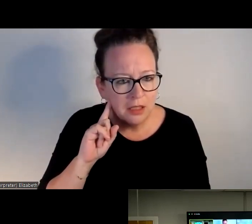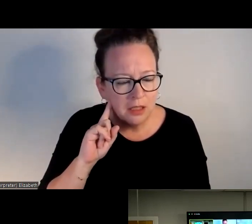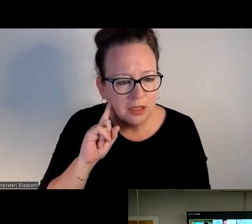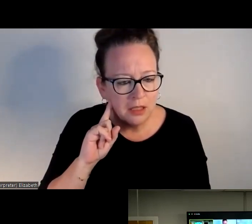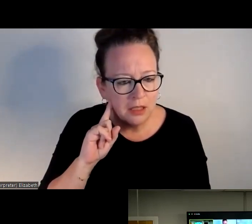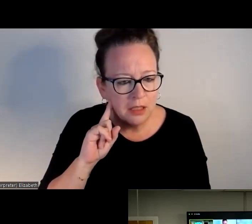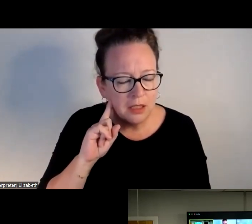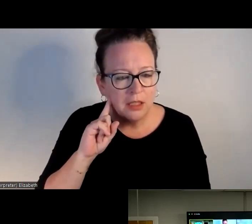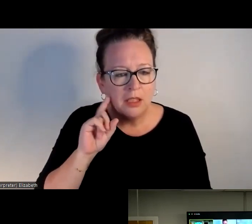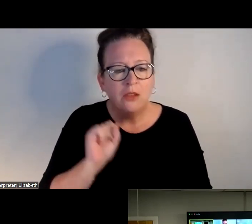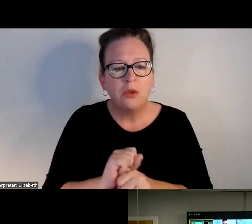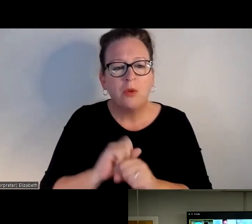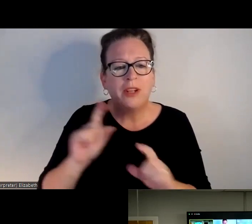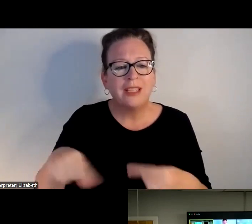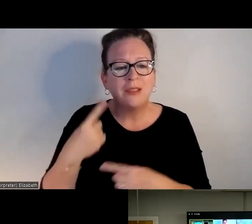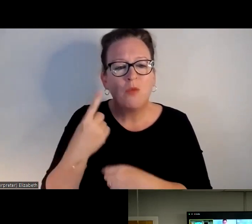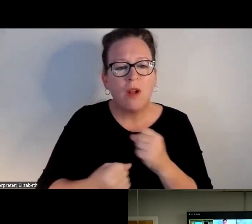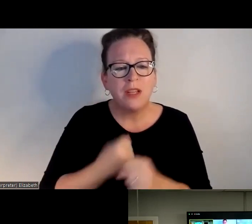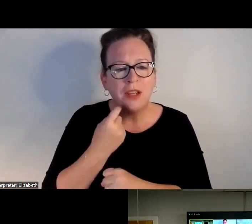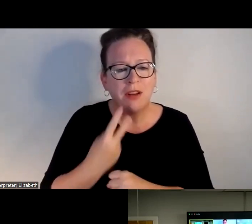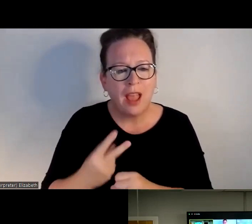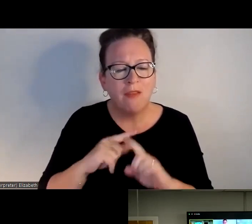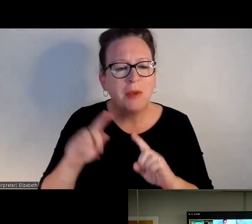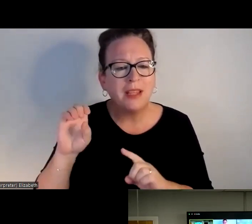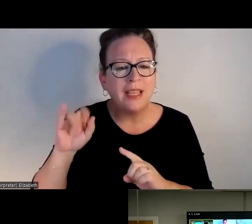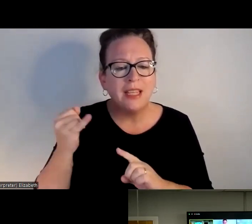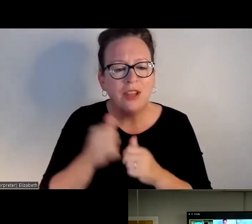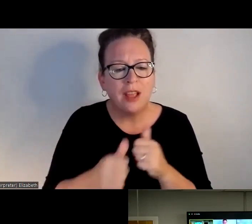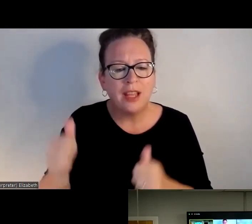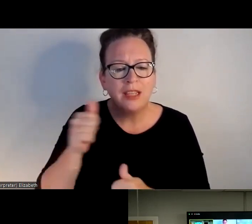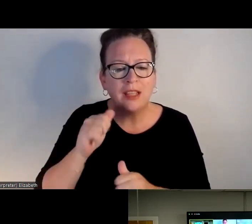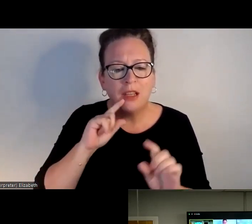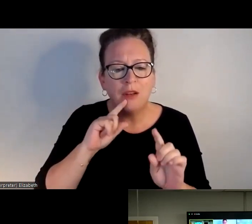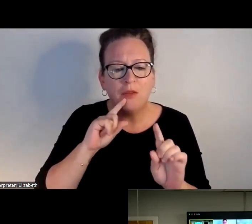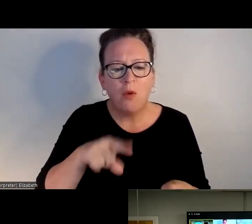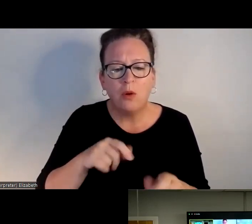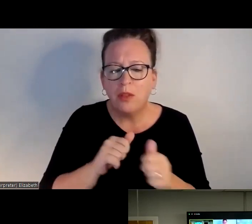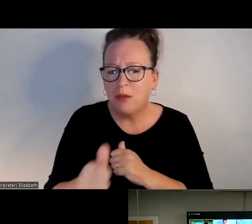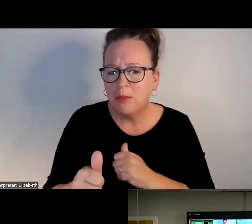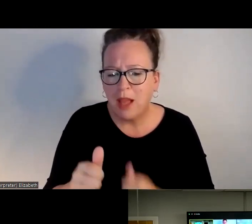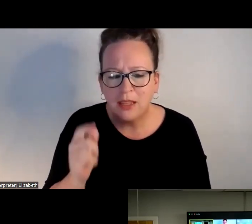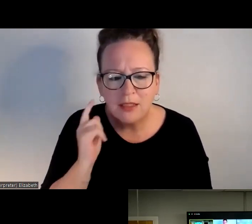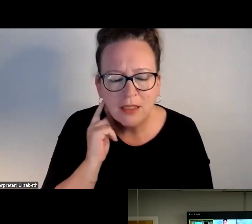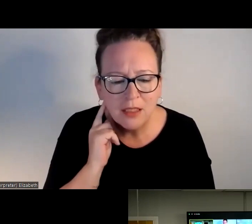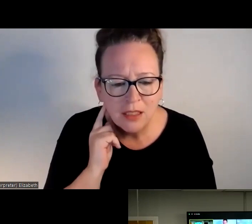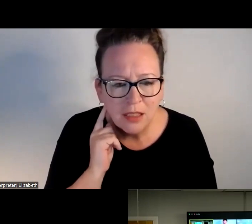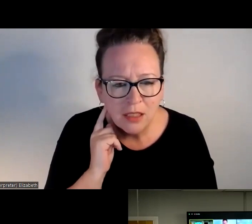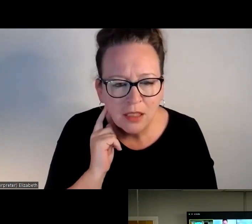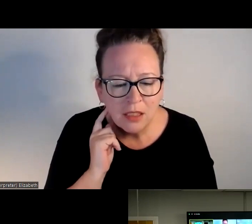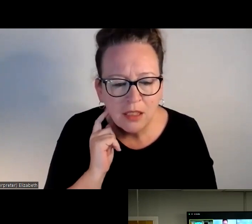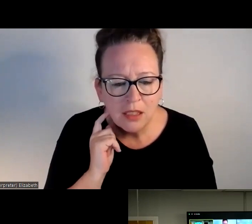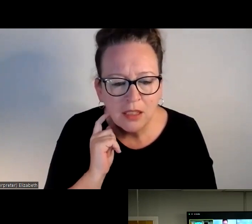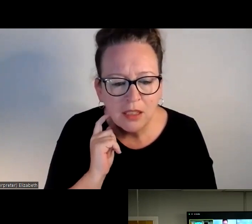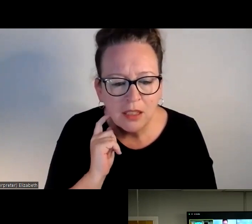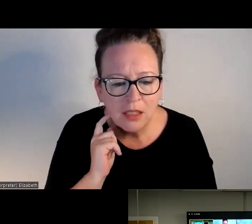the EJ executive order that was passed by the Patrick administration is now